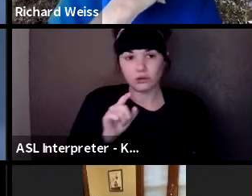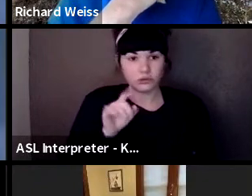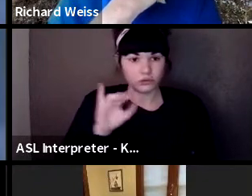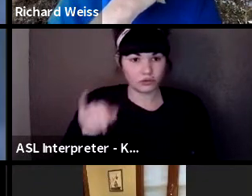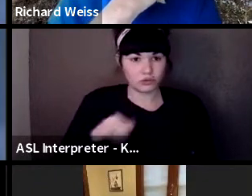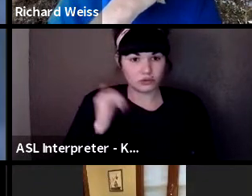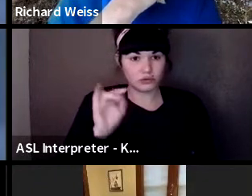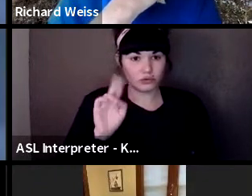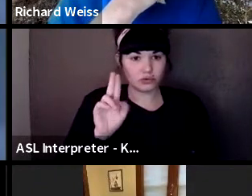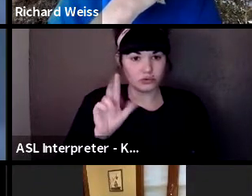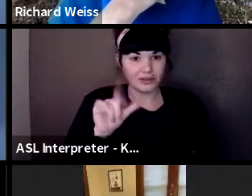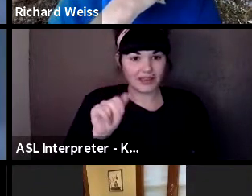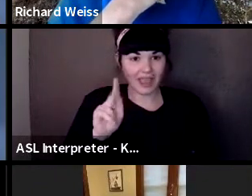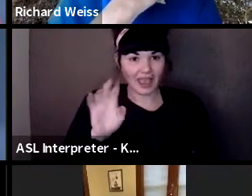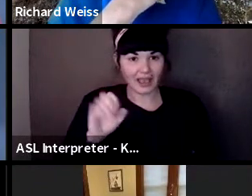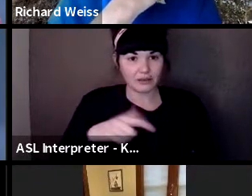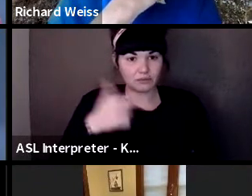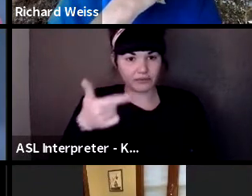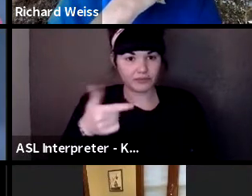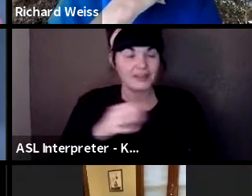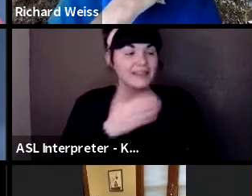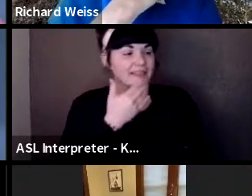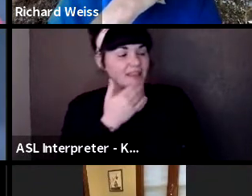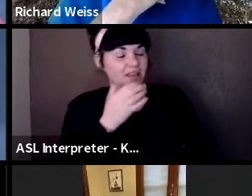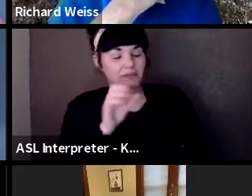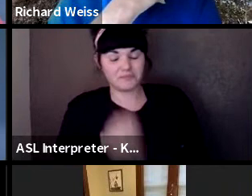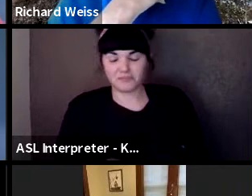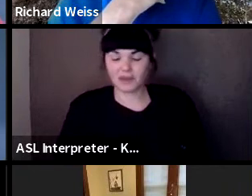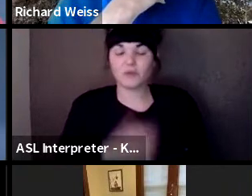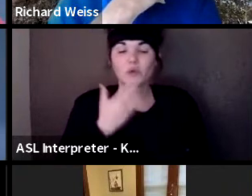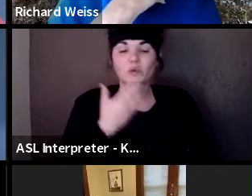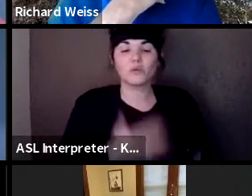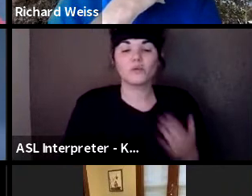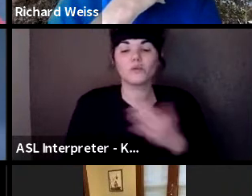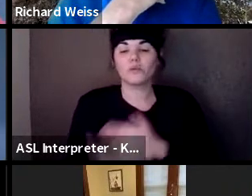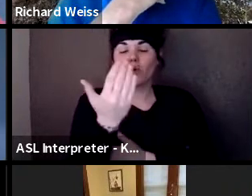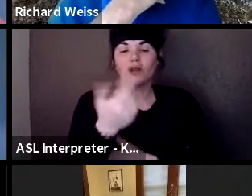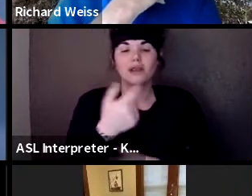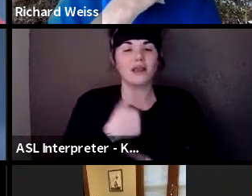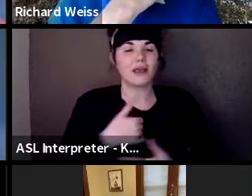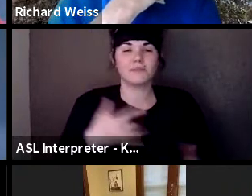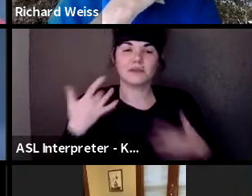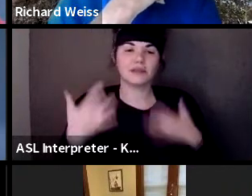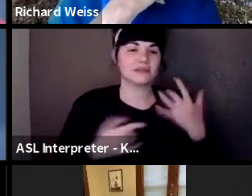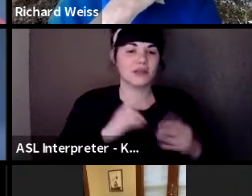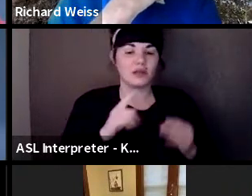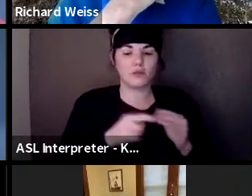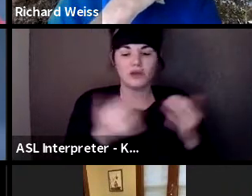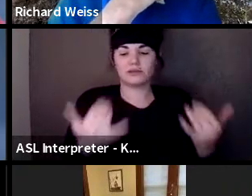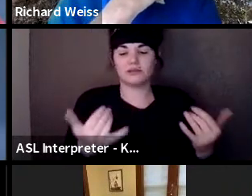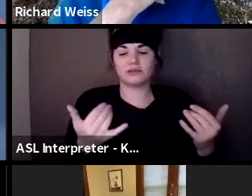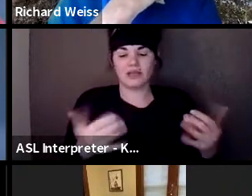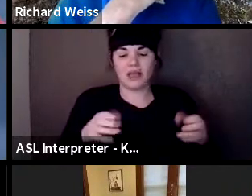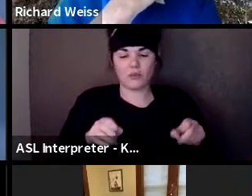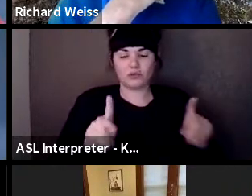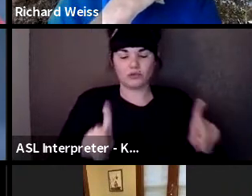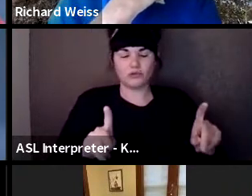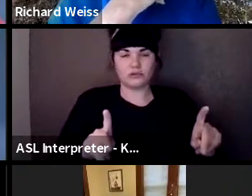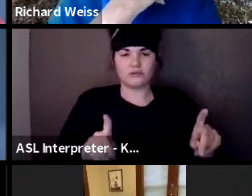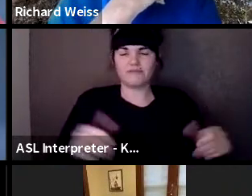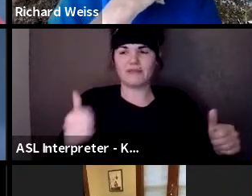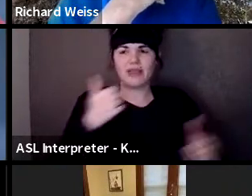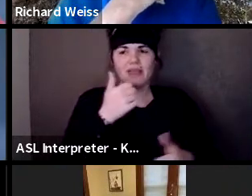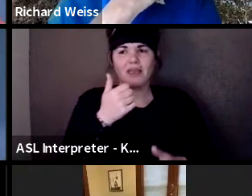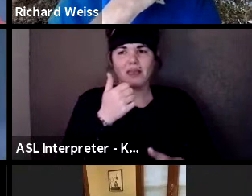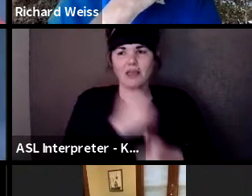Thank you, Sue Ann. Good morning, everyone. Yes, I am excited for the opportunity of today. I get excited for every new day, but I share